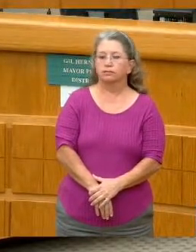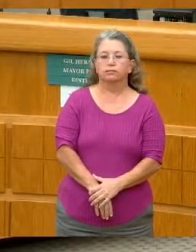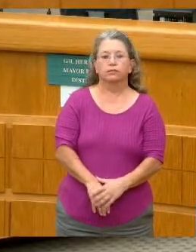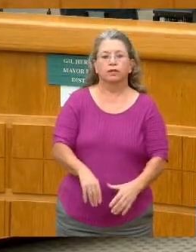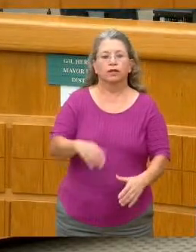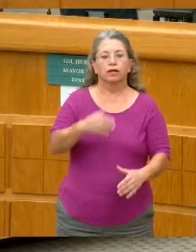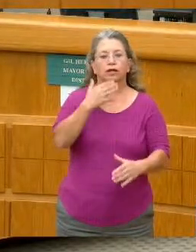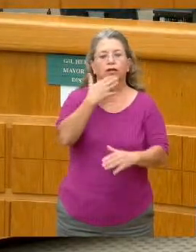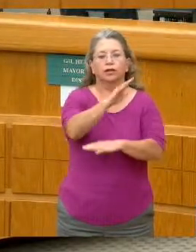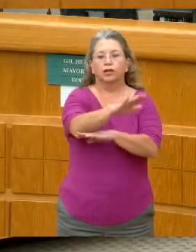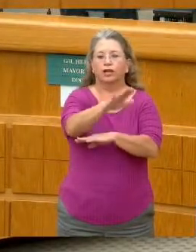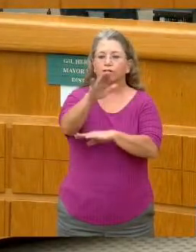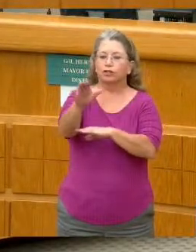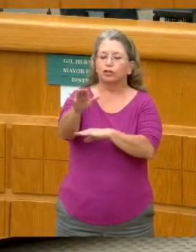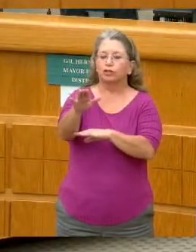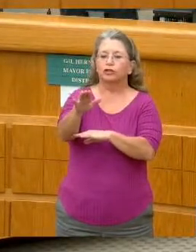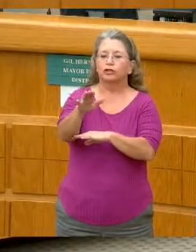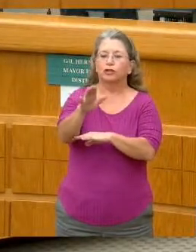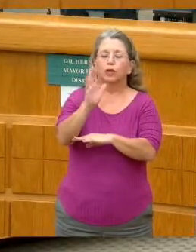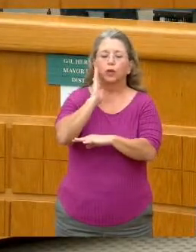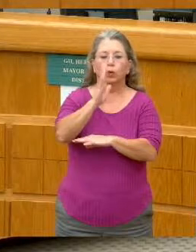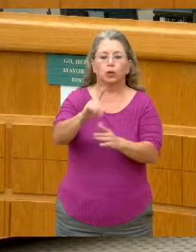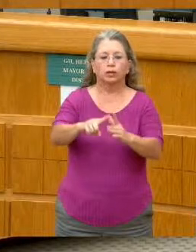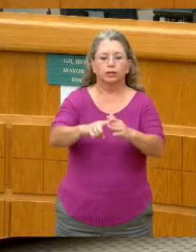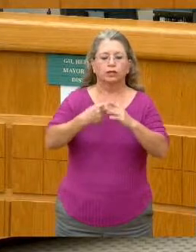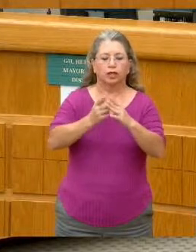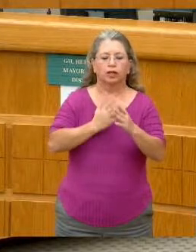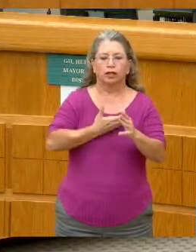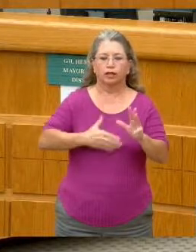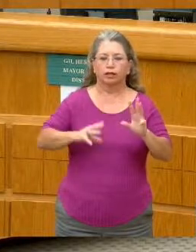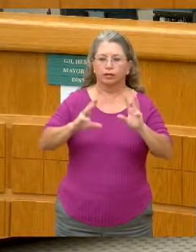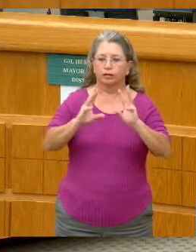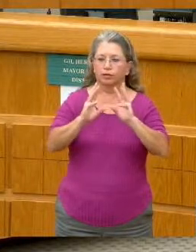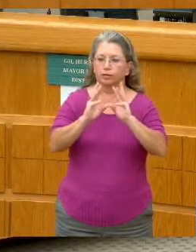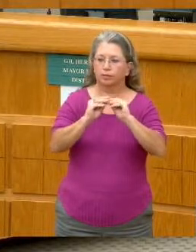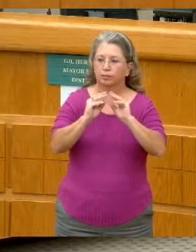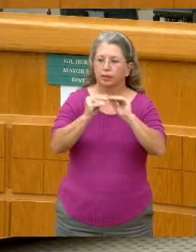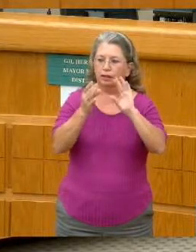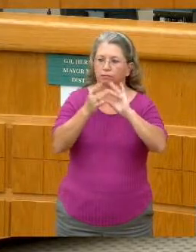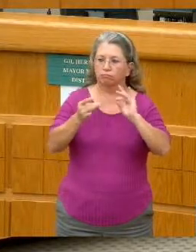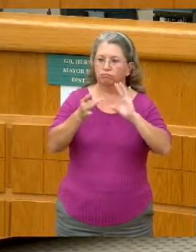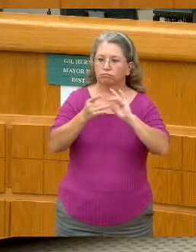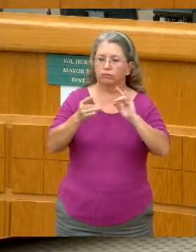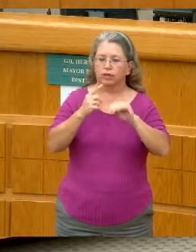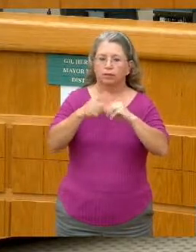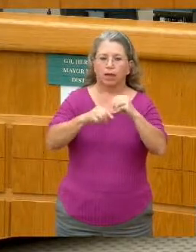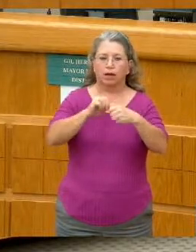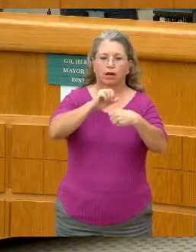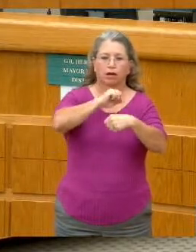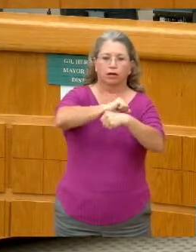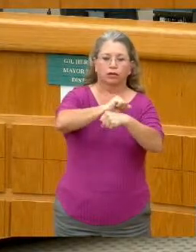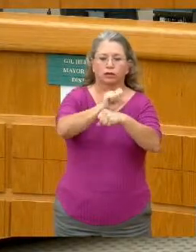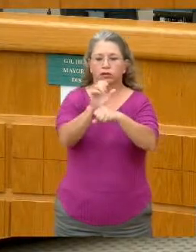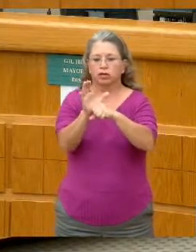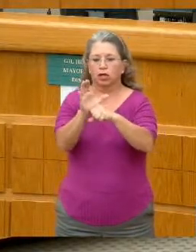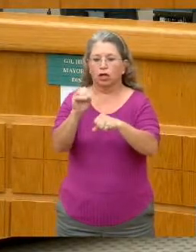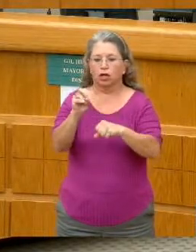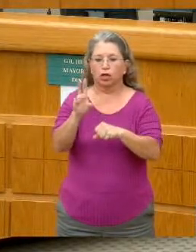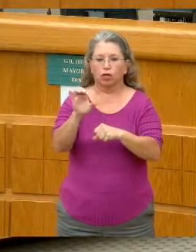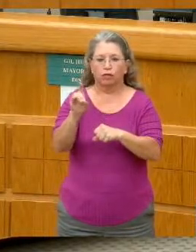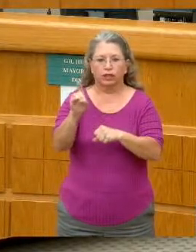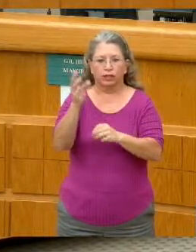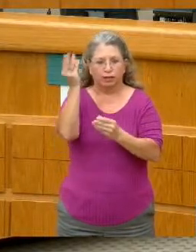Okay, well, good afternoon. We'll start our briefing on our COVID information. I want to welcome everybody